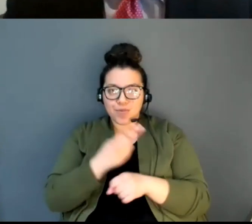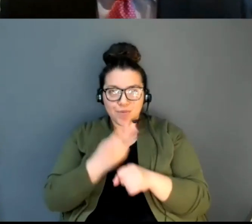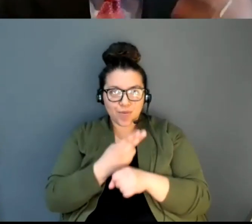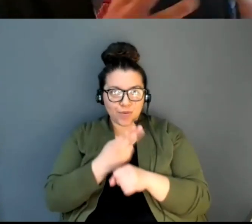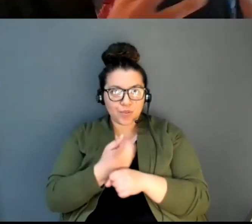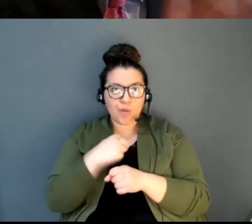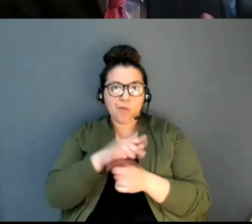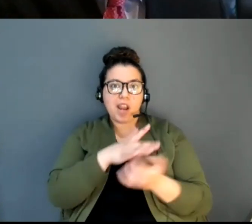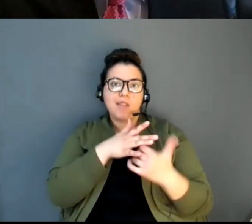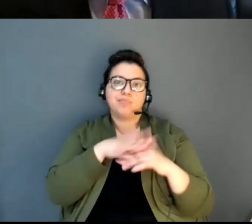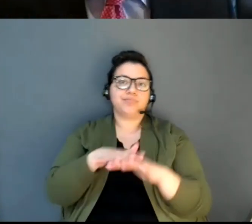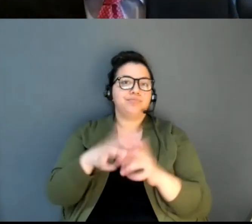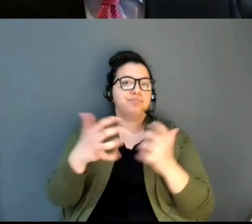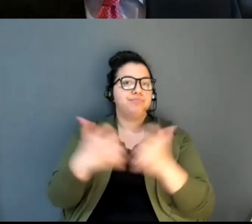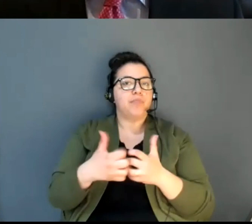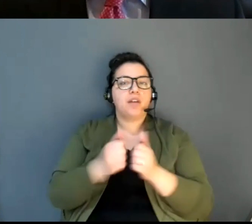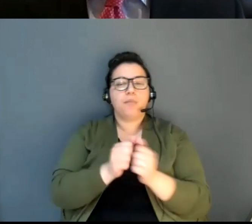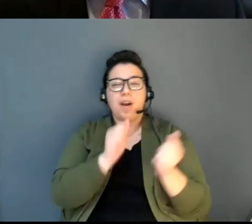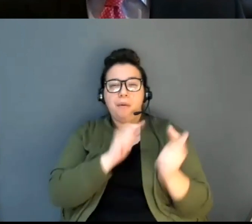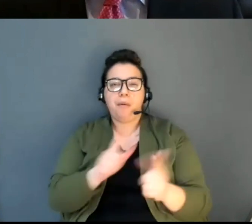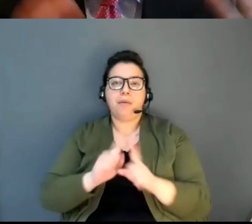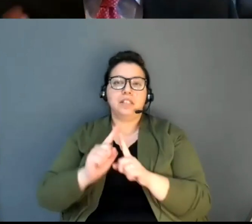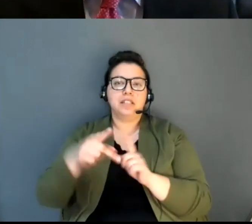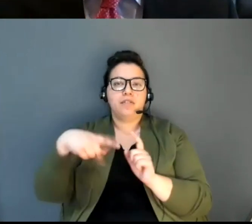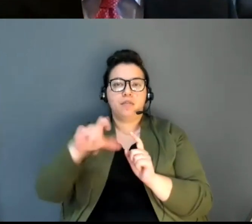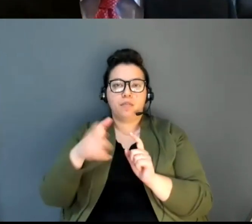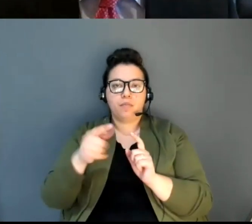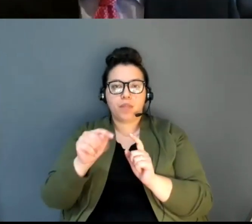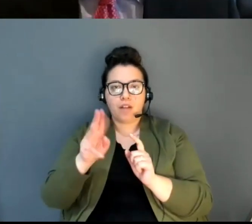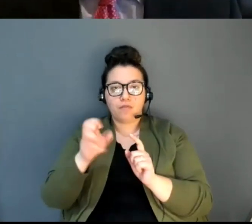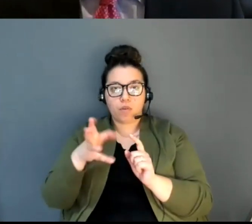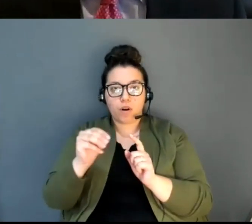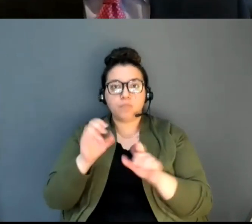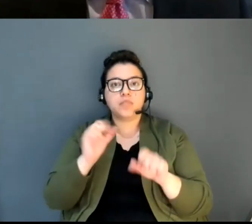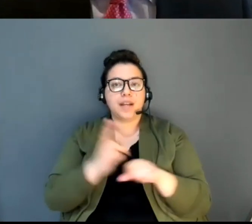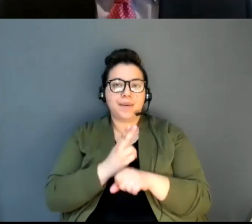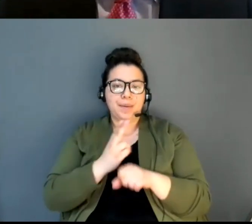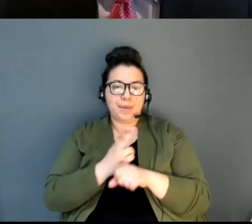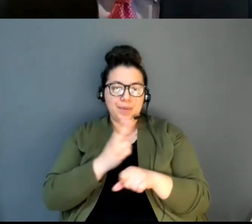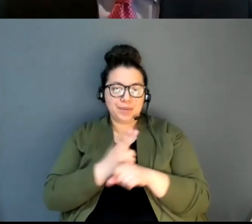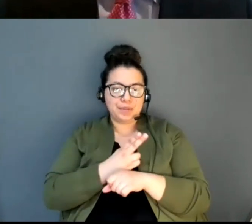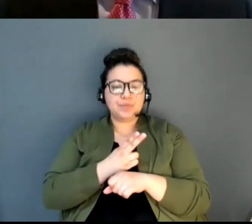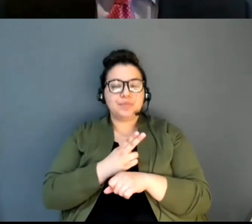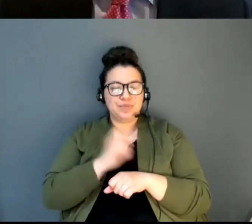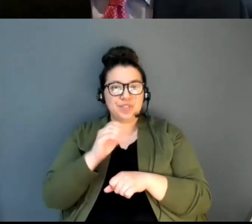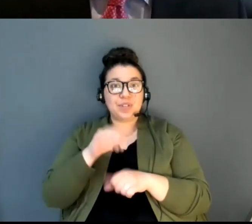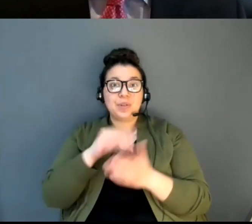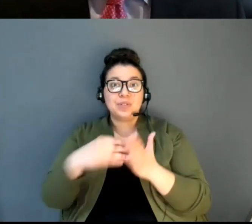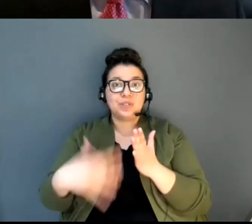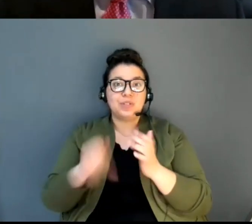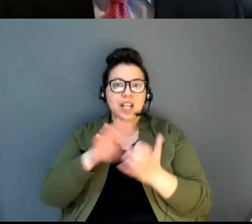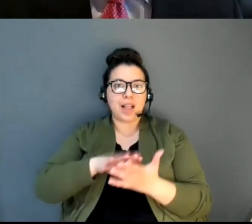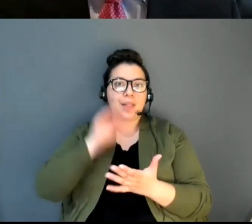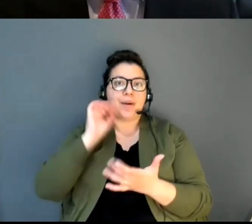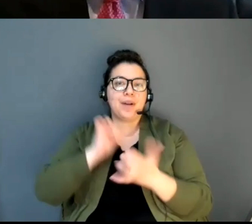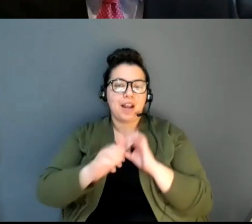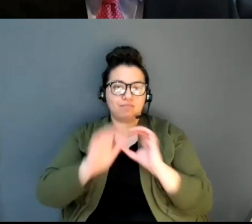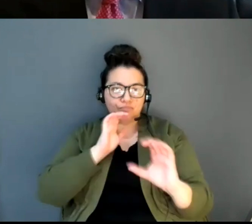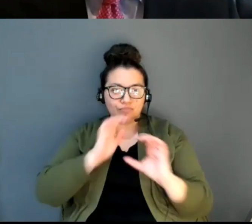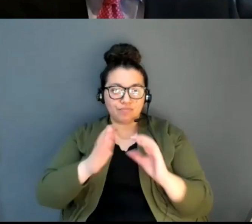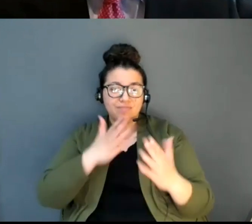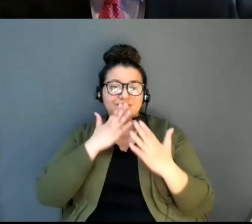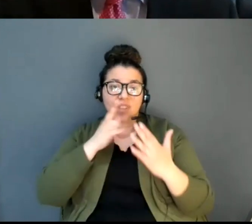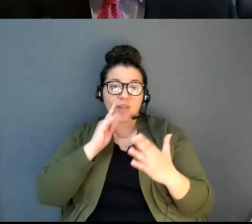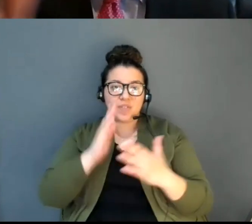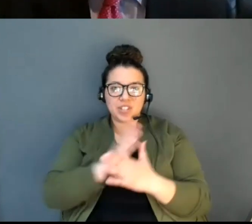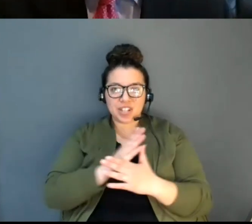these platforms to deliver this content into your classes so students can learn how to be great communicators. All right, so thank you for sharing all of